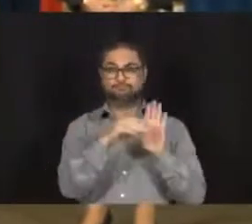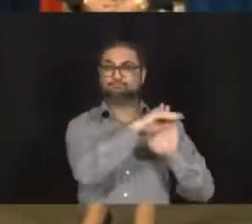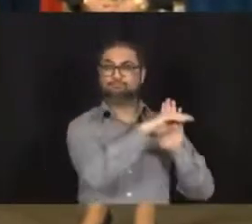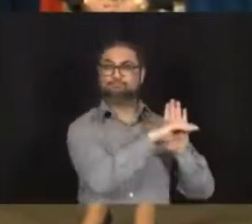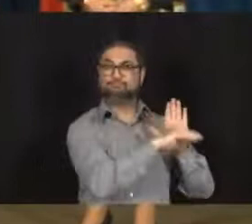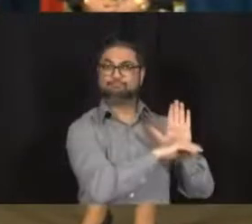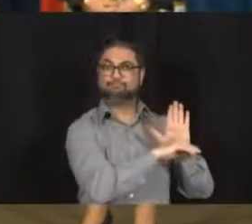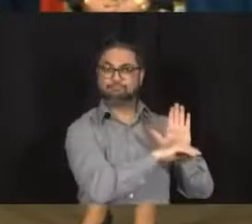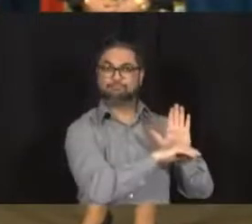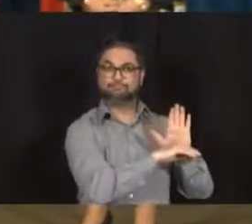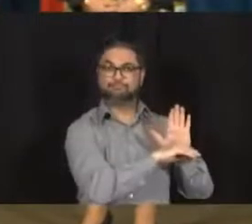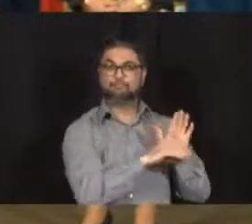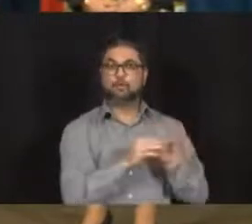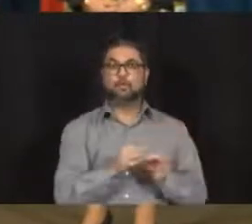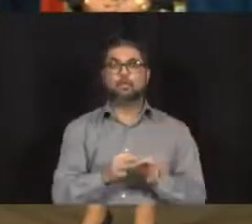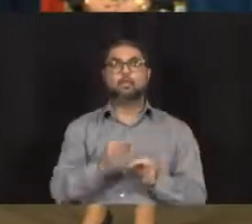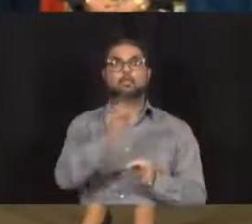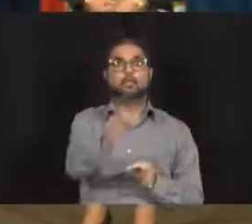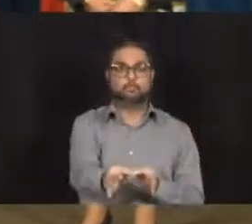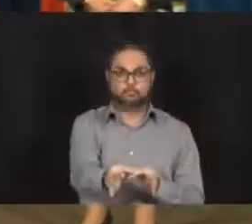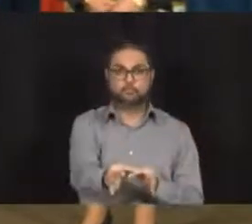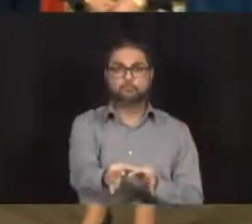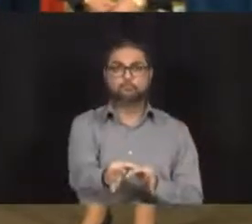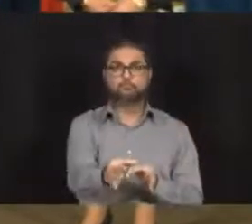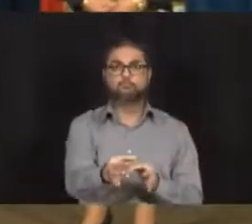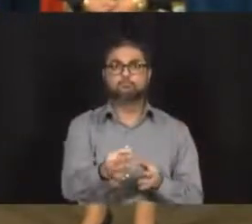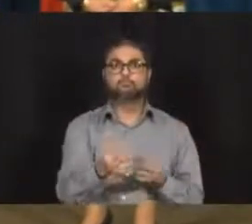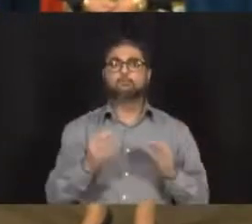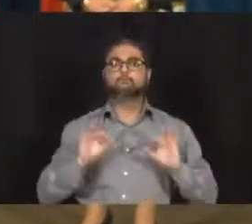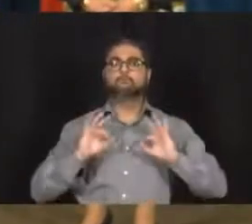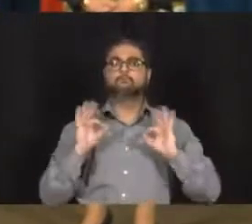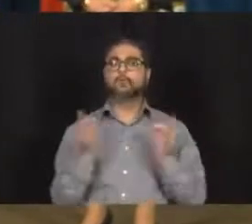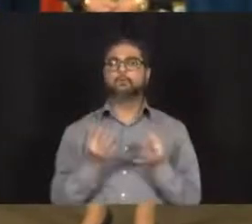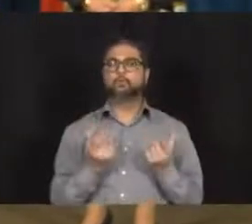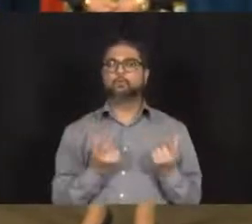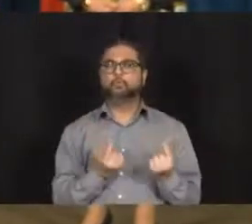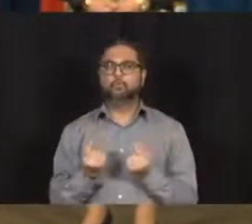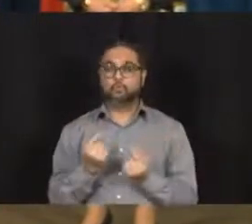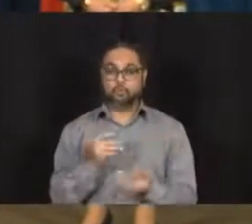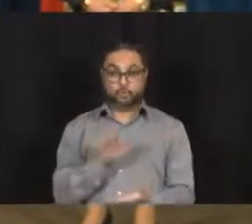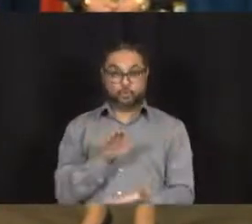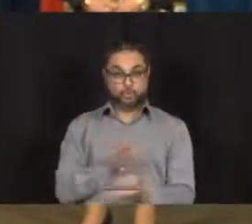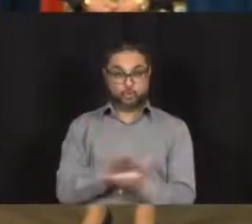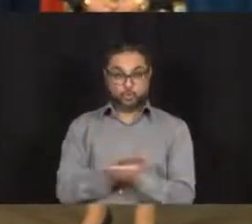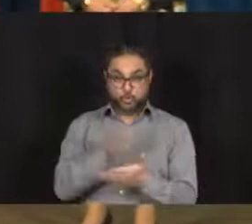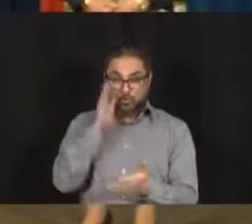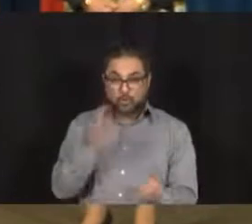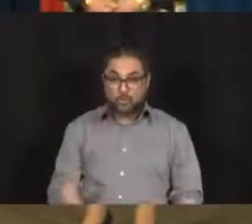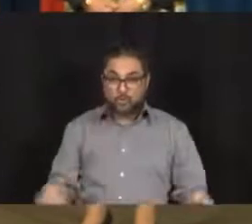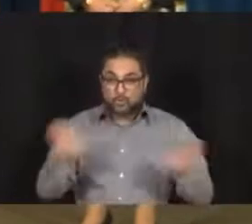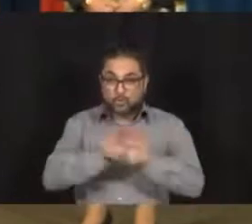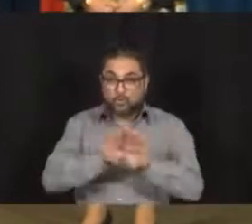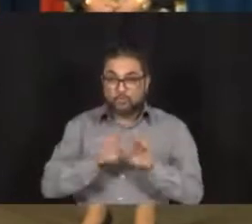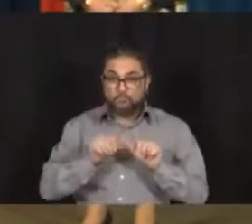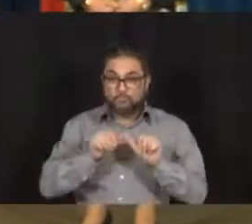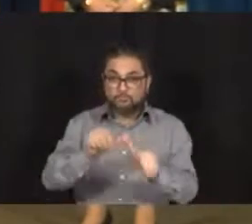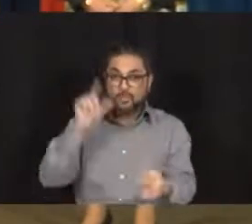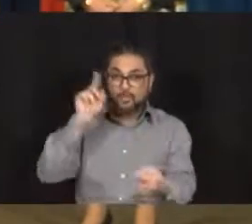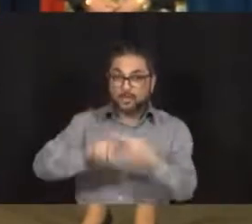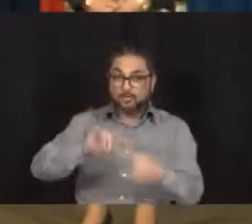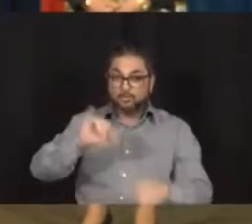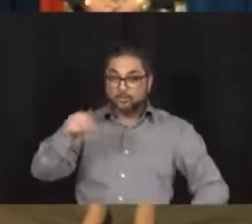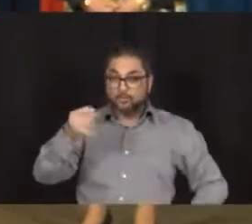answer on whether or not they should plan for school to be closed for the remainder of the school year. Can you give them that answer? And if